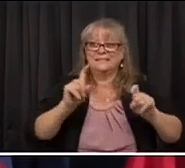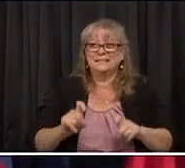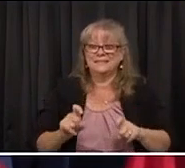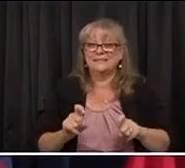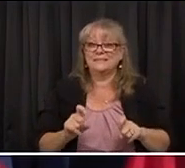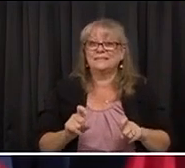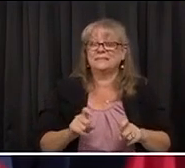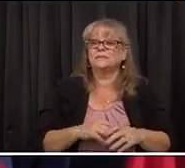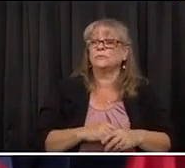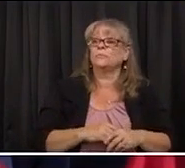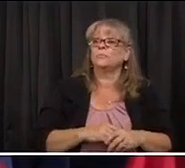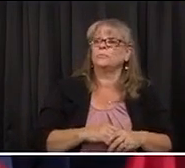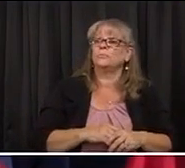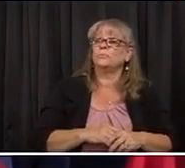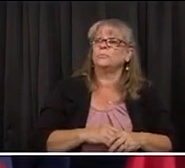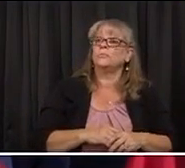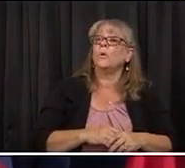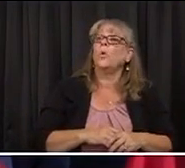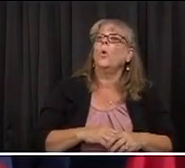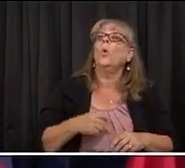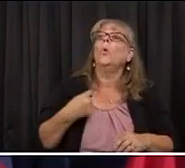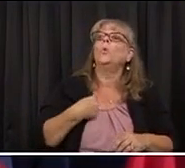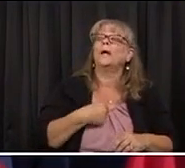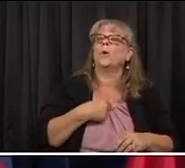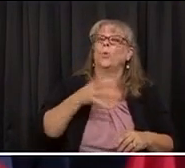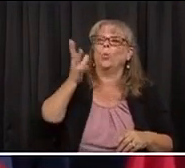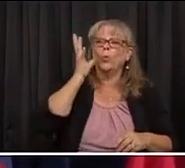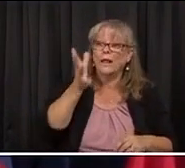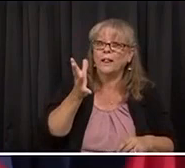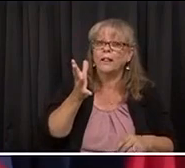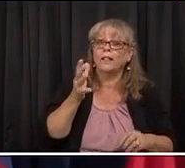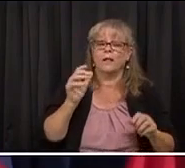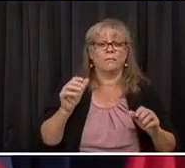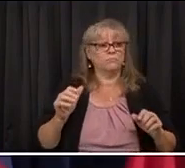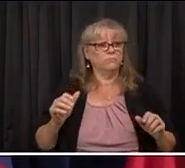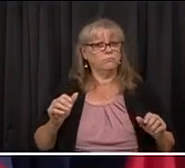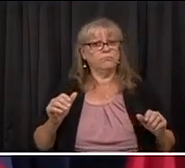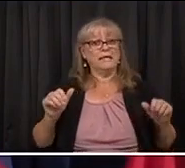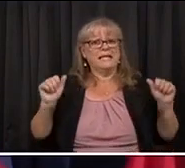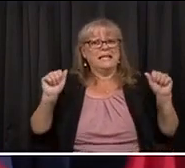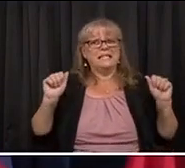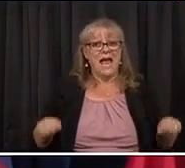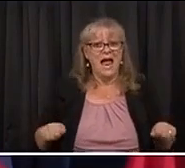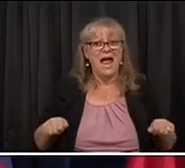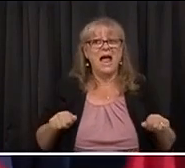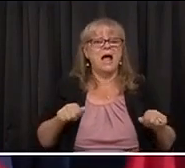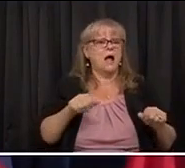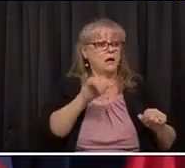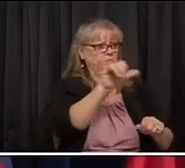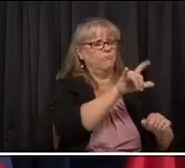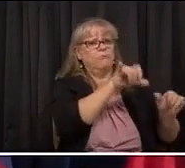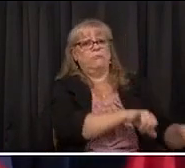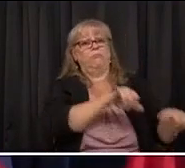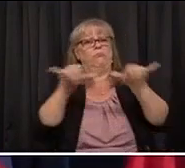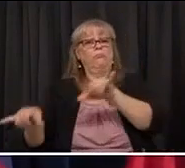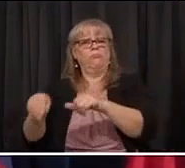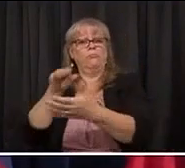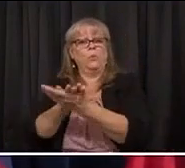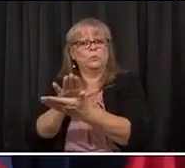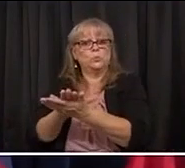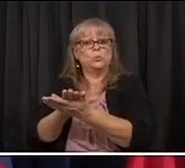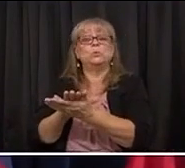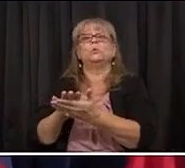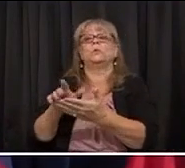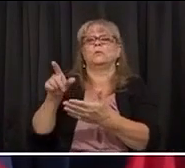there will be the ability in working with school districts and county health and the county health authorities know this is one of their